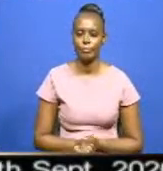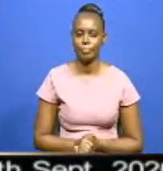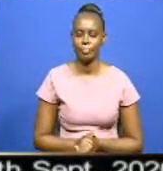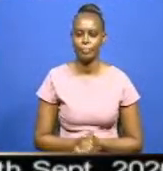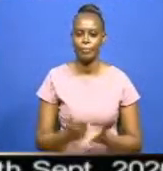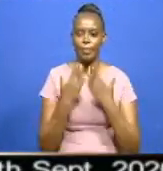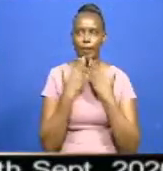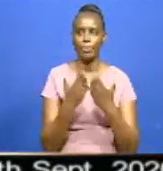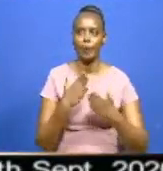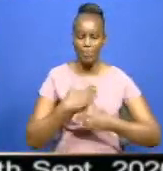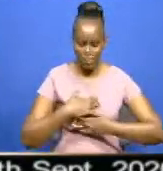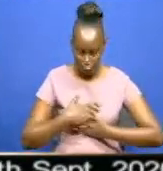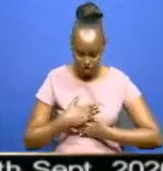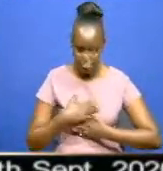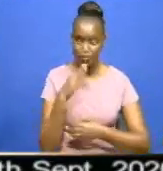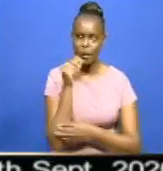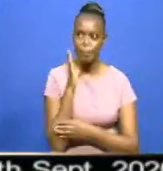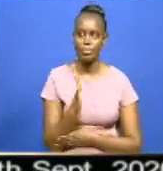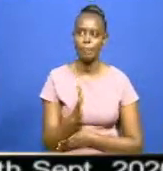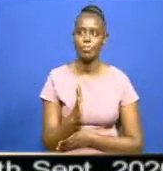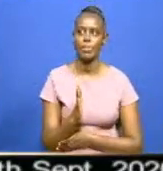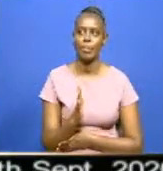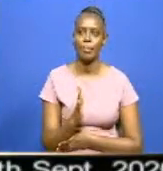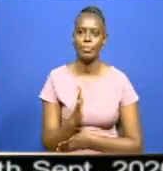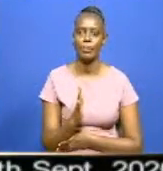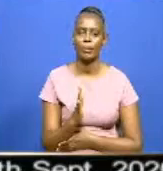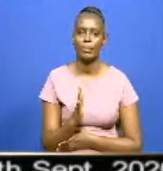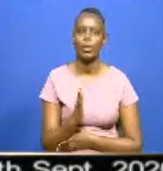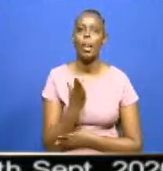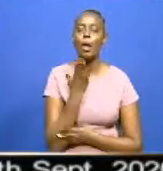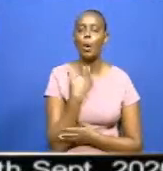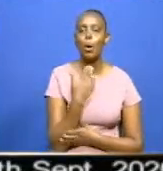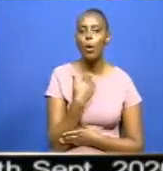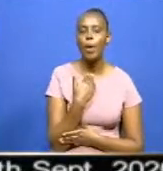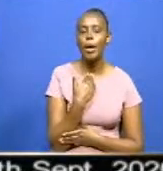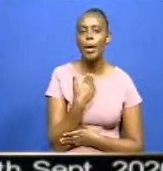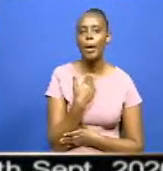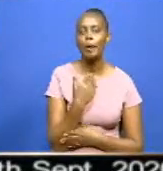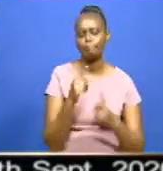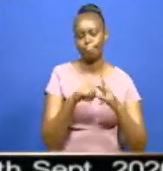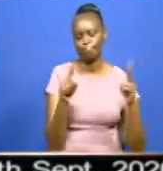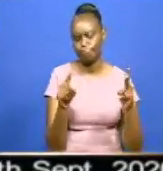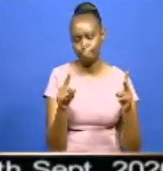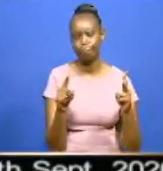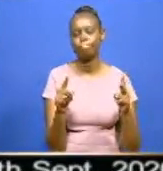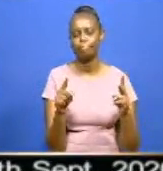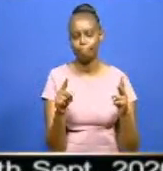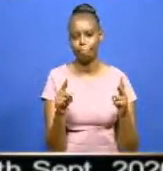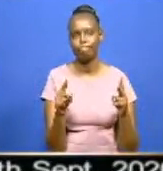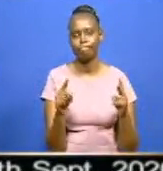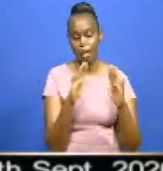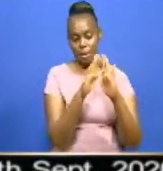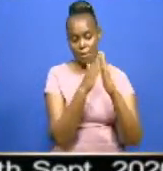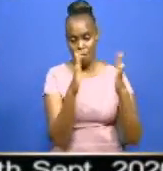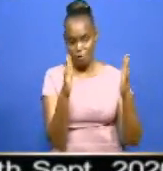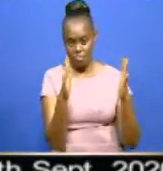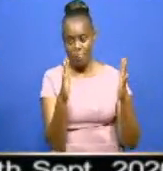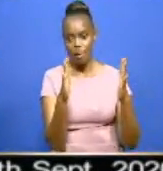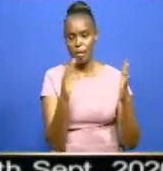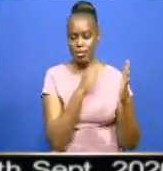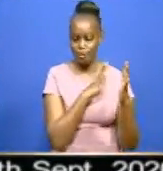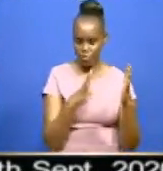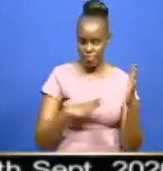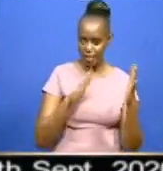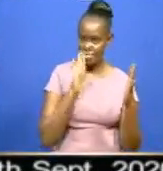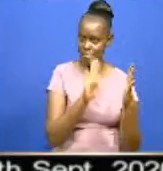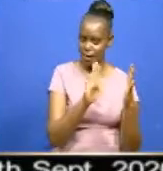Thank you, Mr. Speaker. Mr. Speaker, I want to, from the onset, congratulate the committee